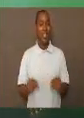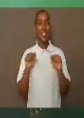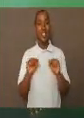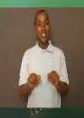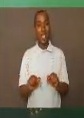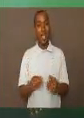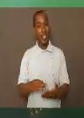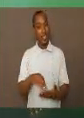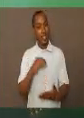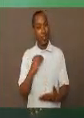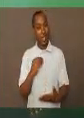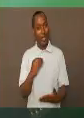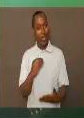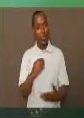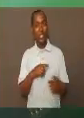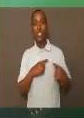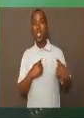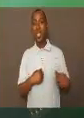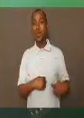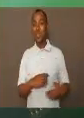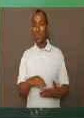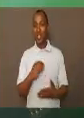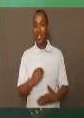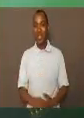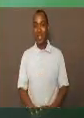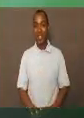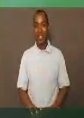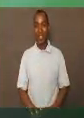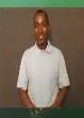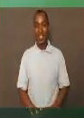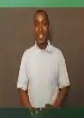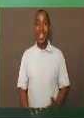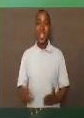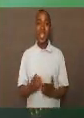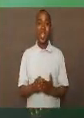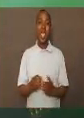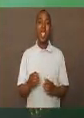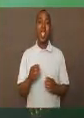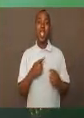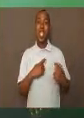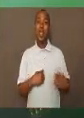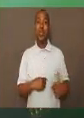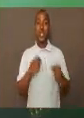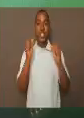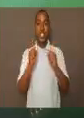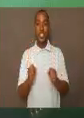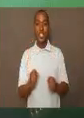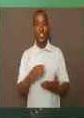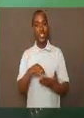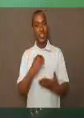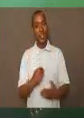Today, we learned about the heart. We studied the structures of the heart